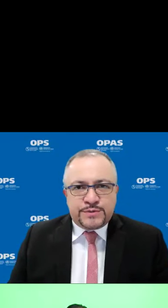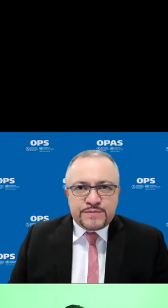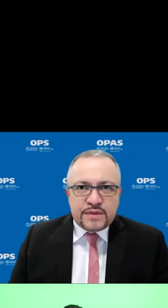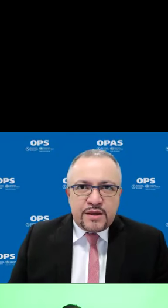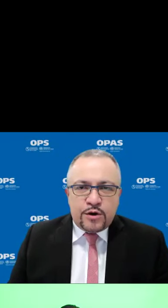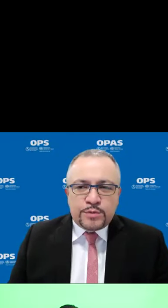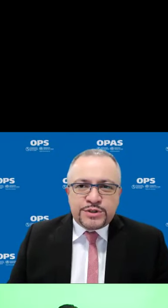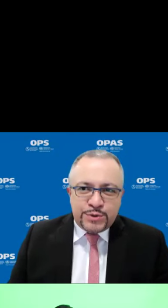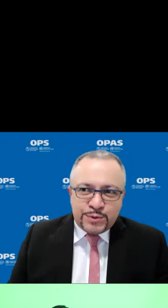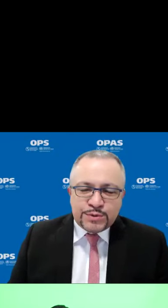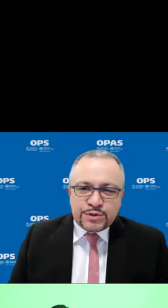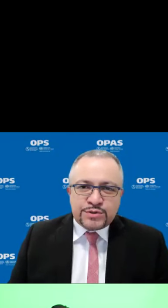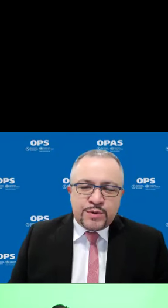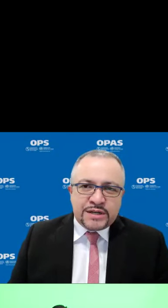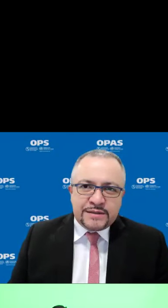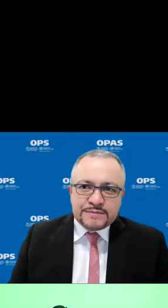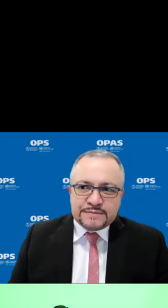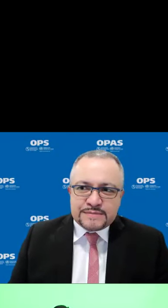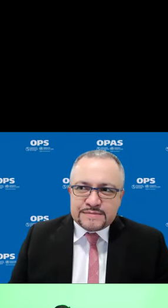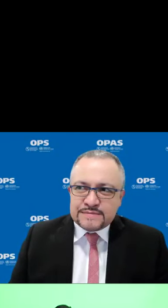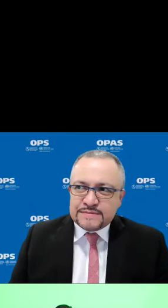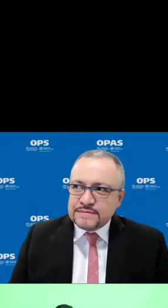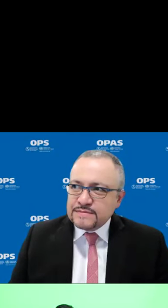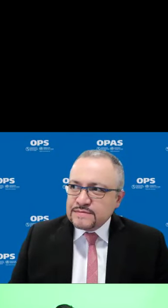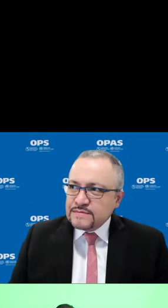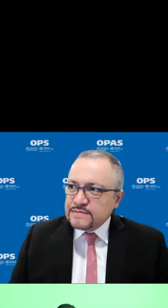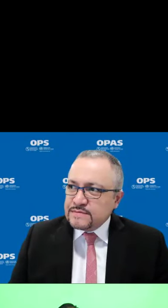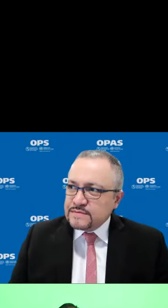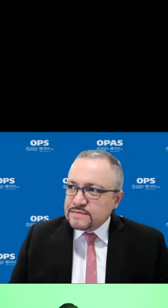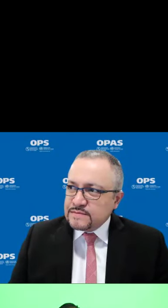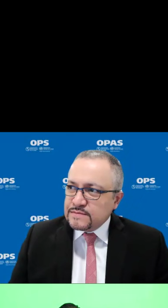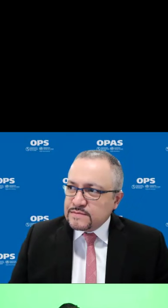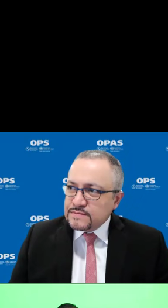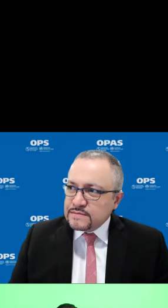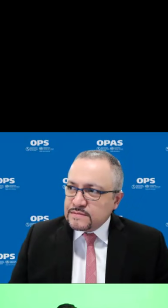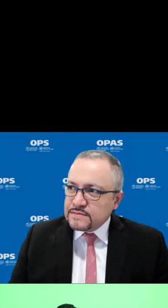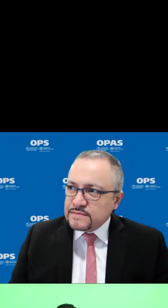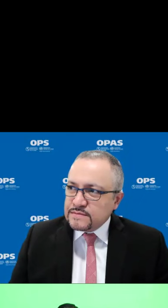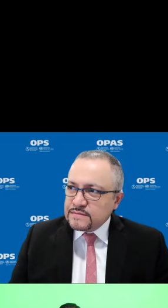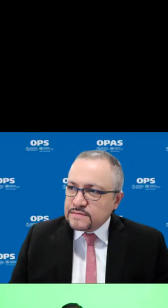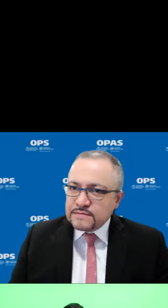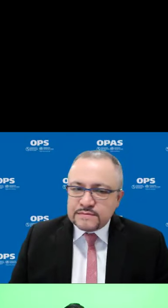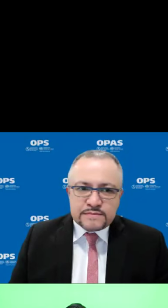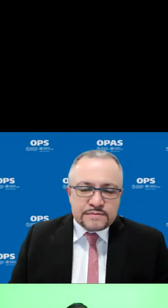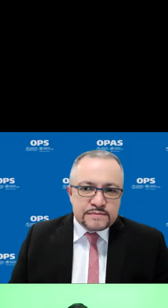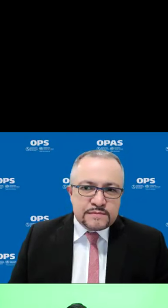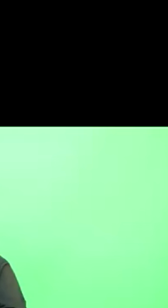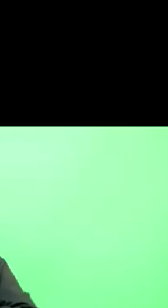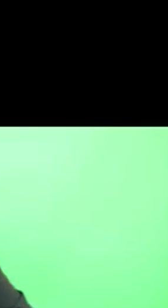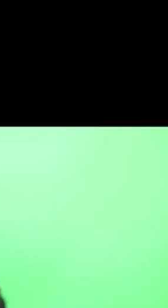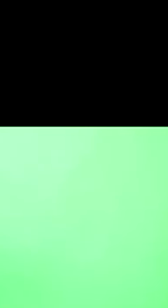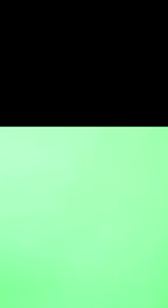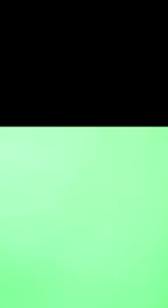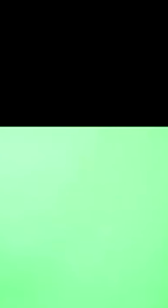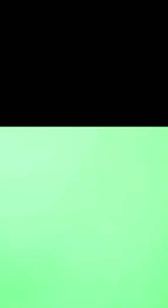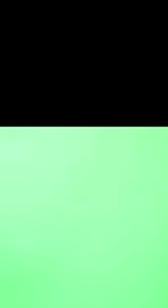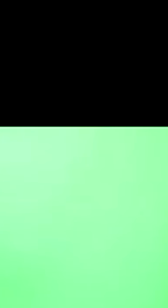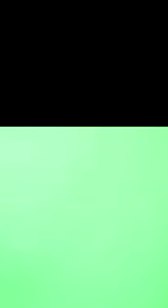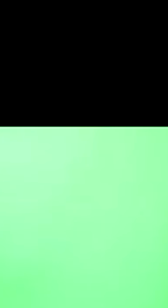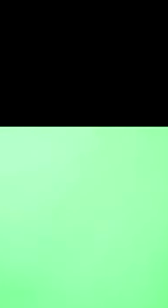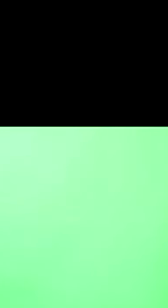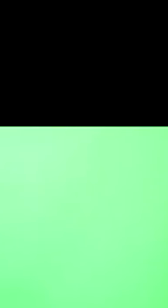Organization. Over to you, Dr. Ugarte. Thank you, Alex. It's a great pleasure for me to join you